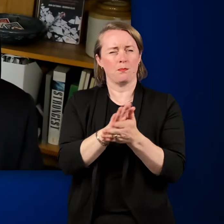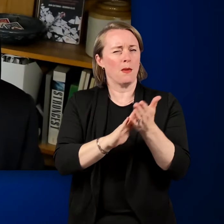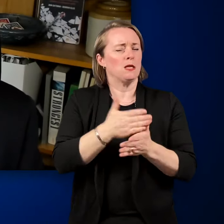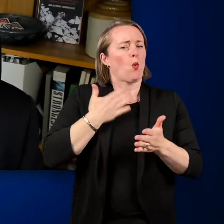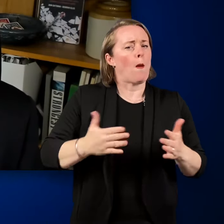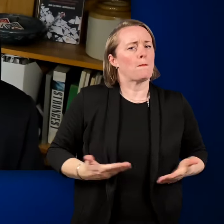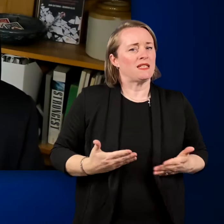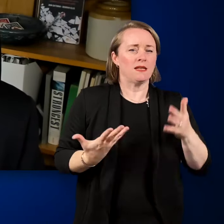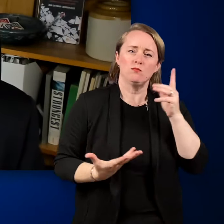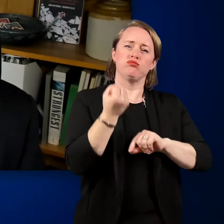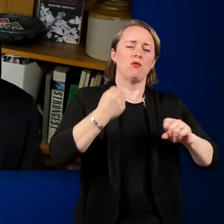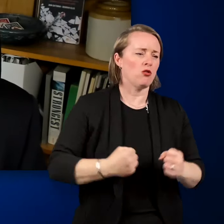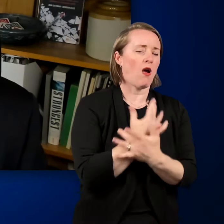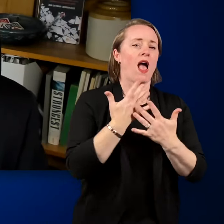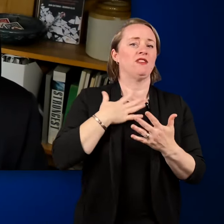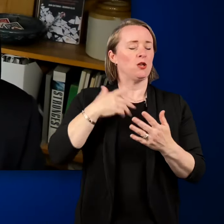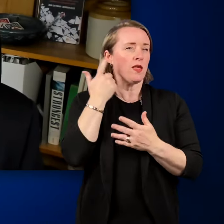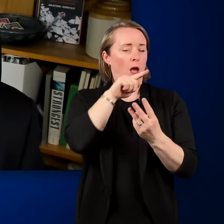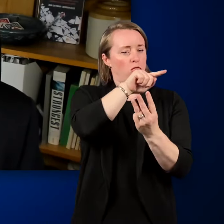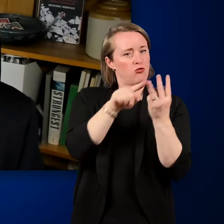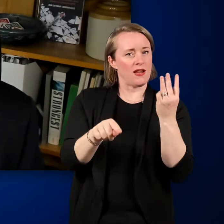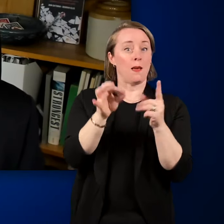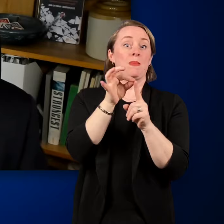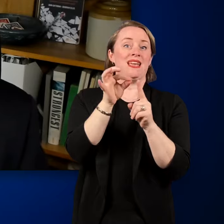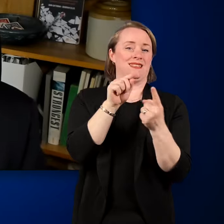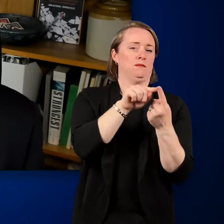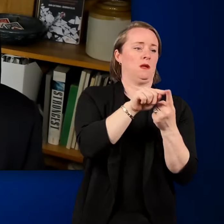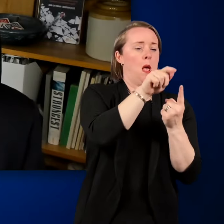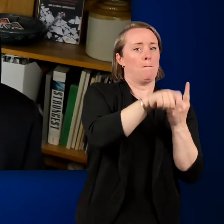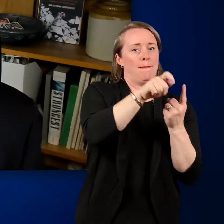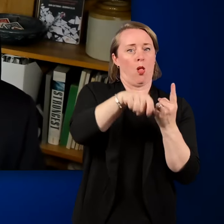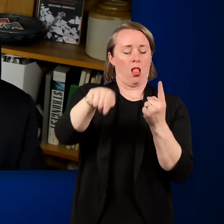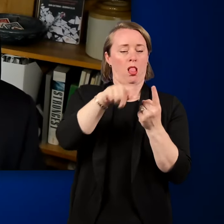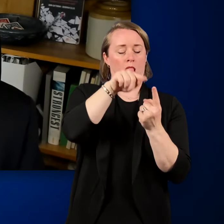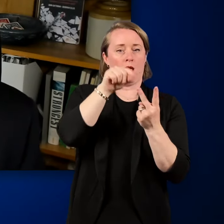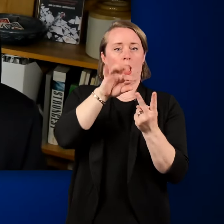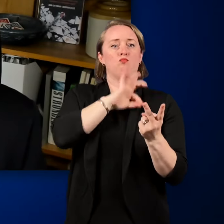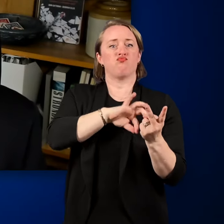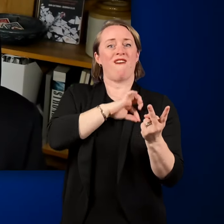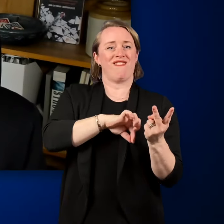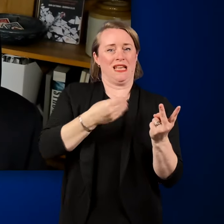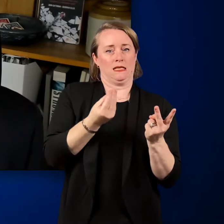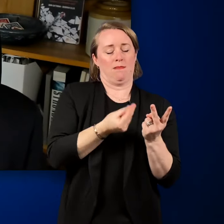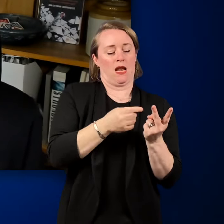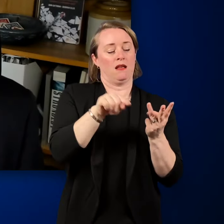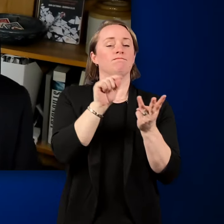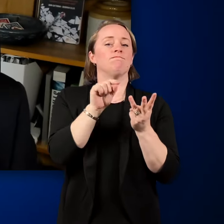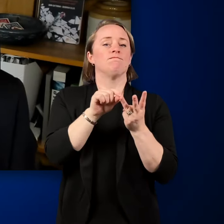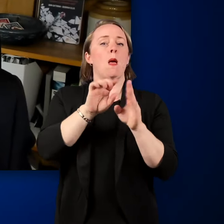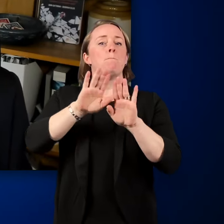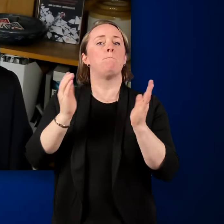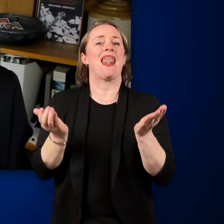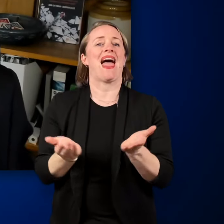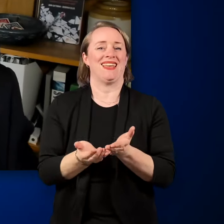think about those three elements of people, profits, but also the planet.